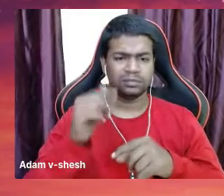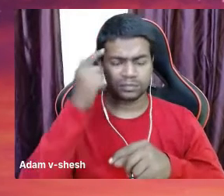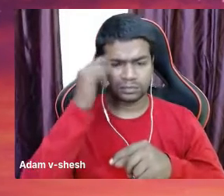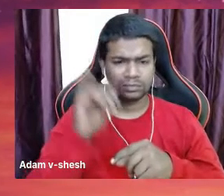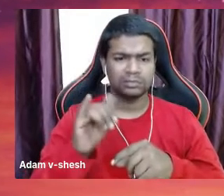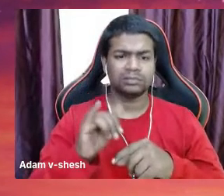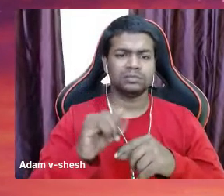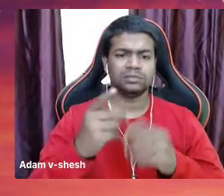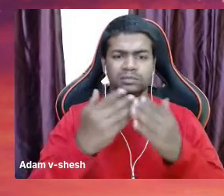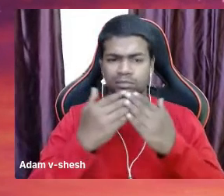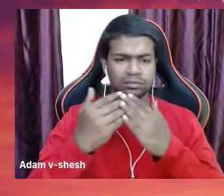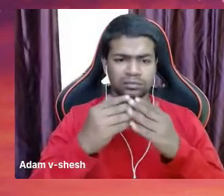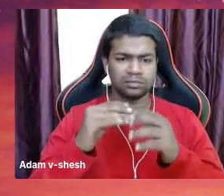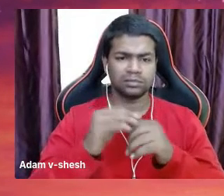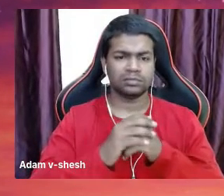academic